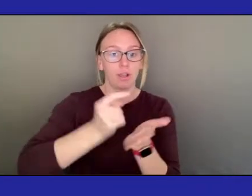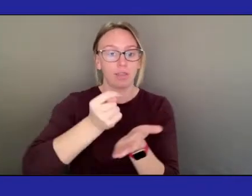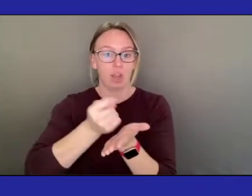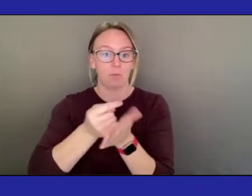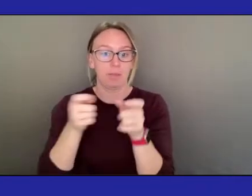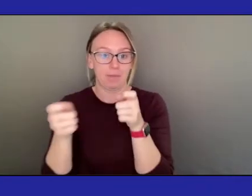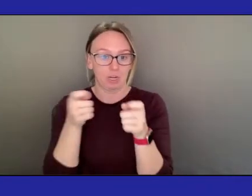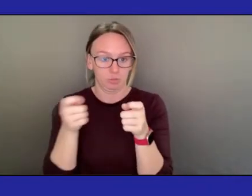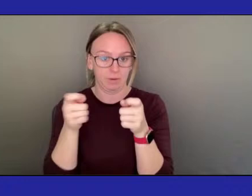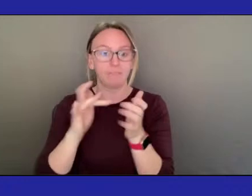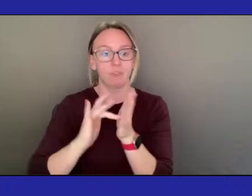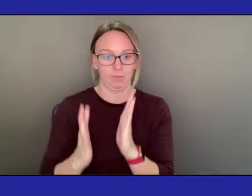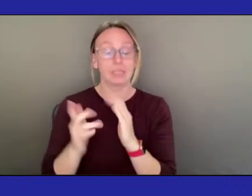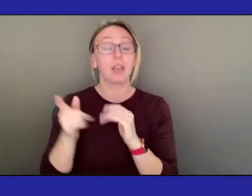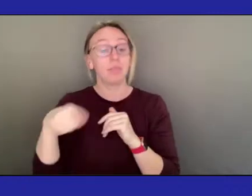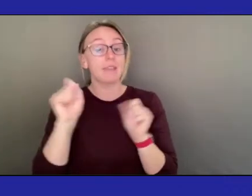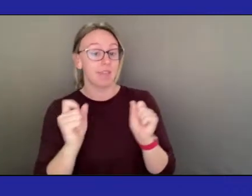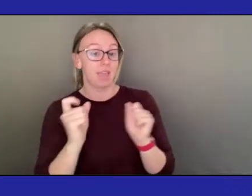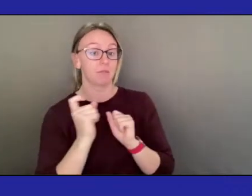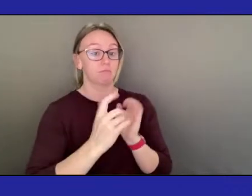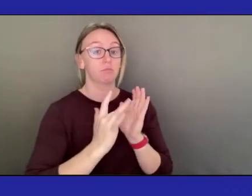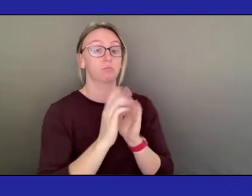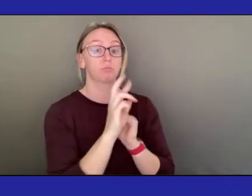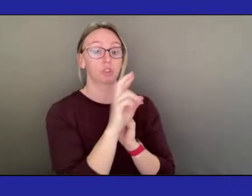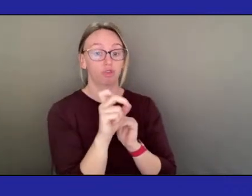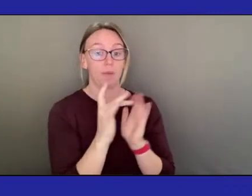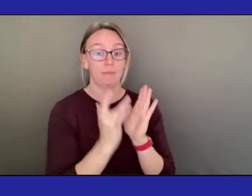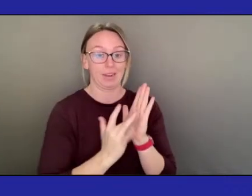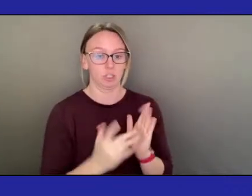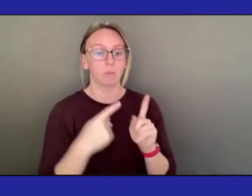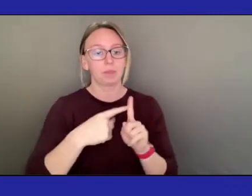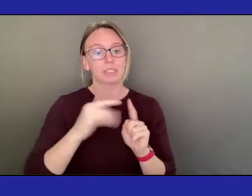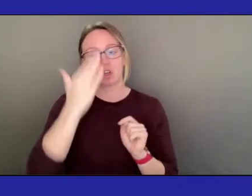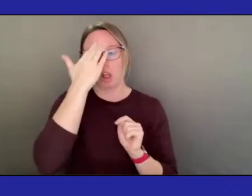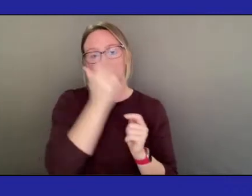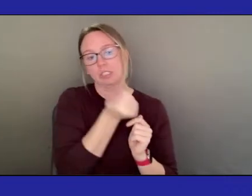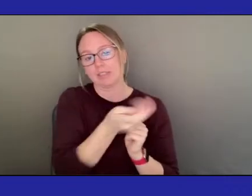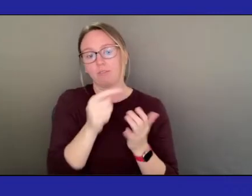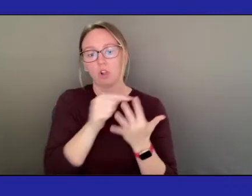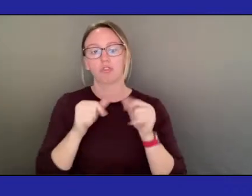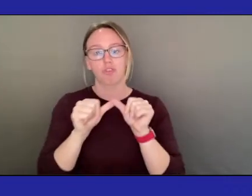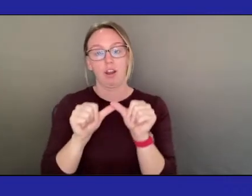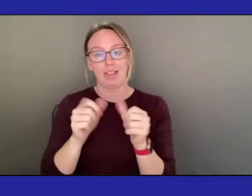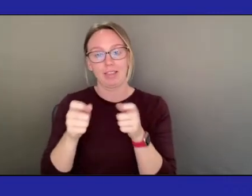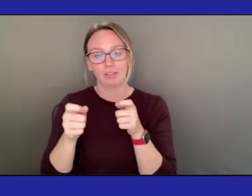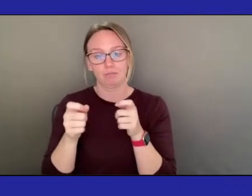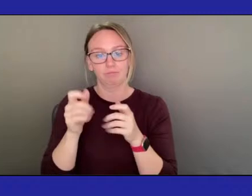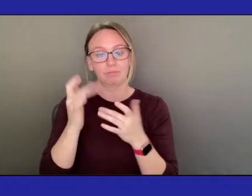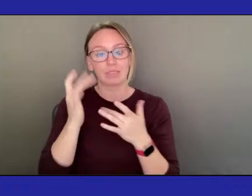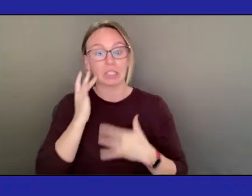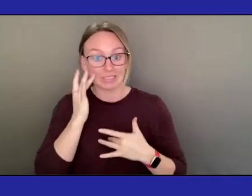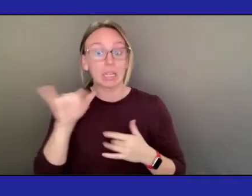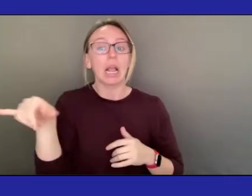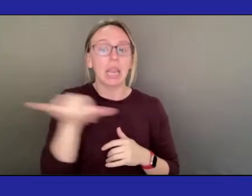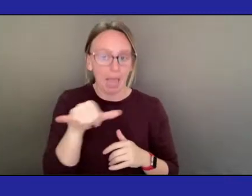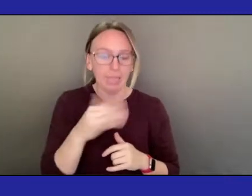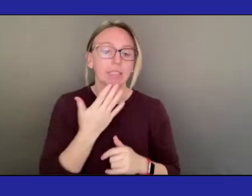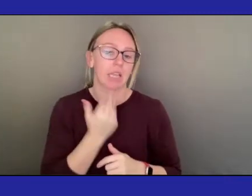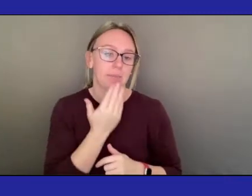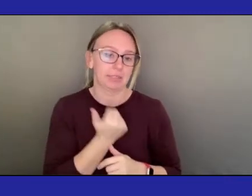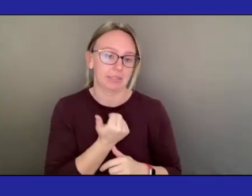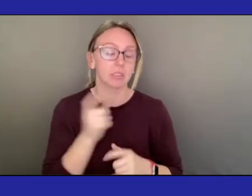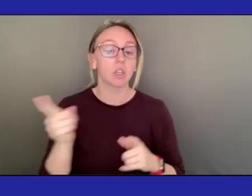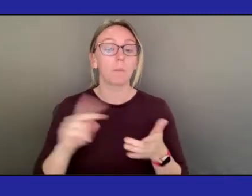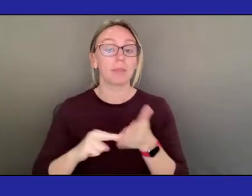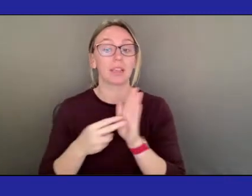prescribe medications, and they're also knowledgeable in multiple chronic conditions such as diabetes. So they have been incorporated into all of